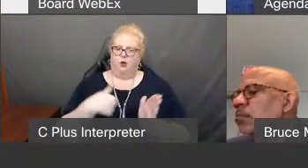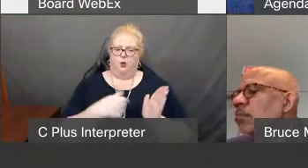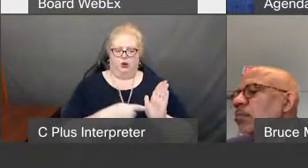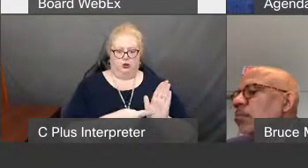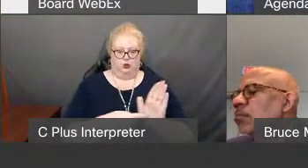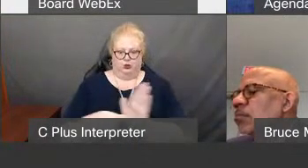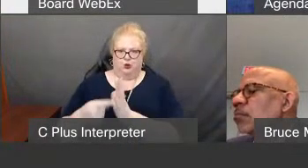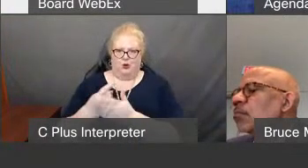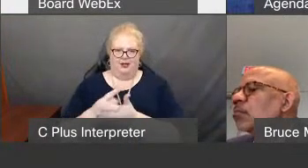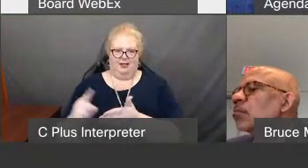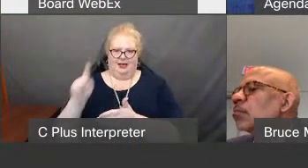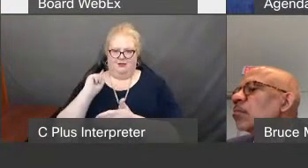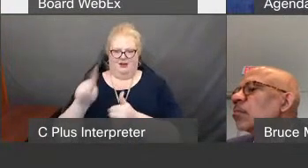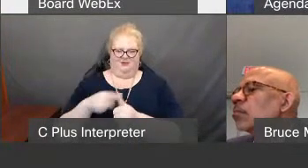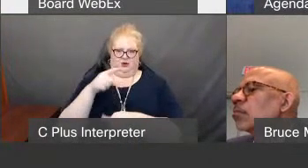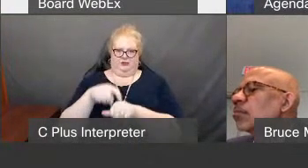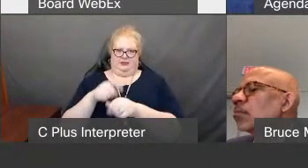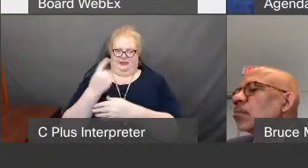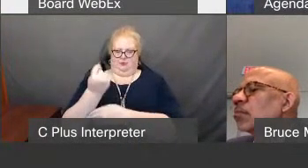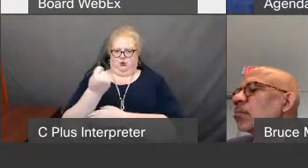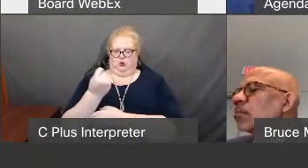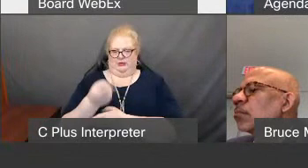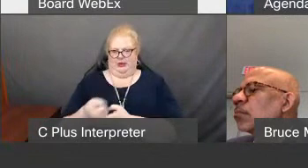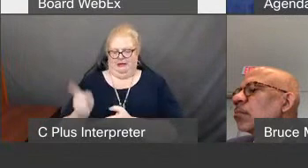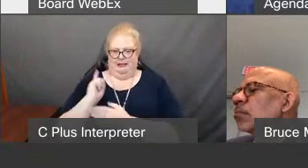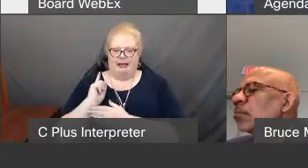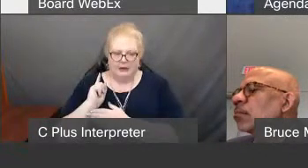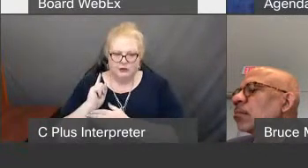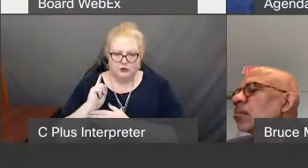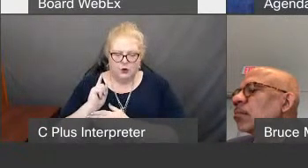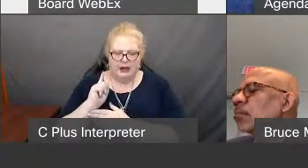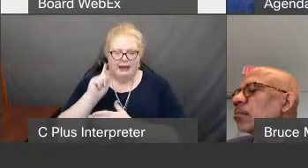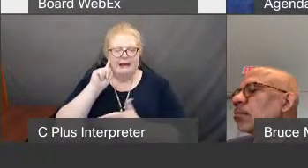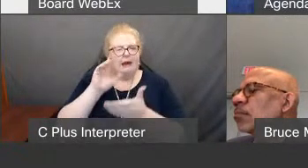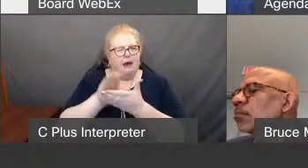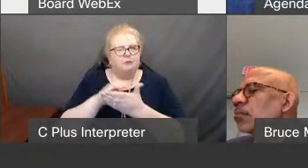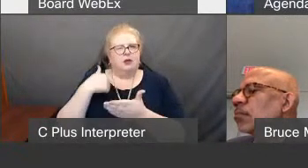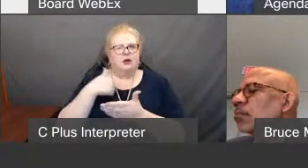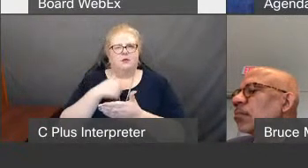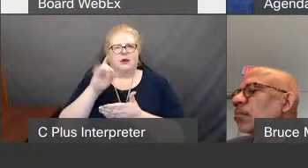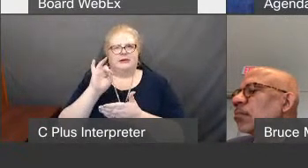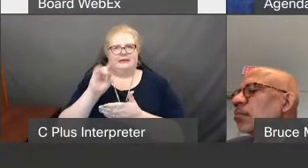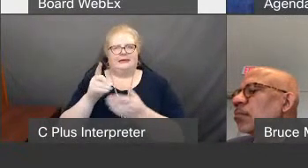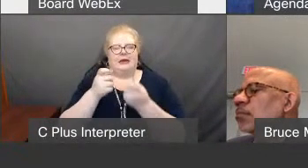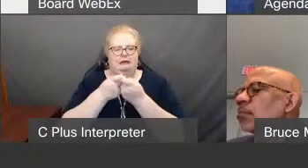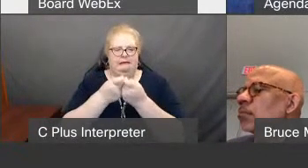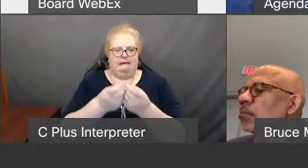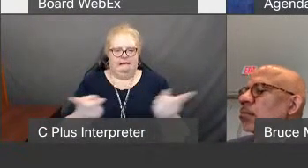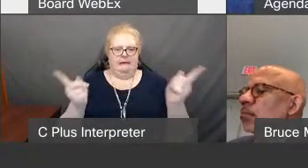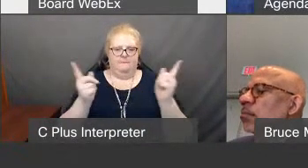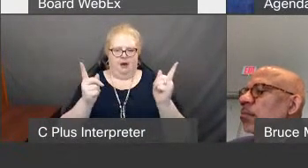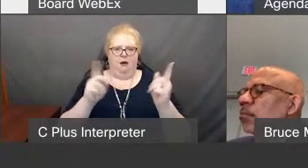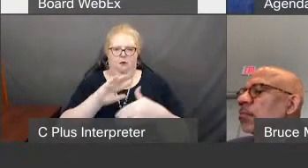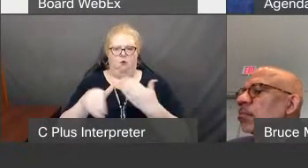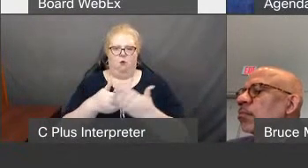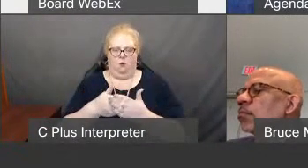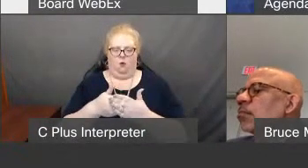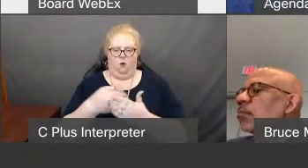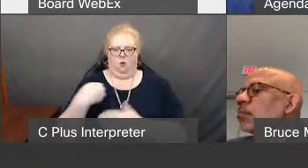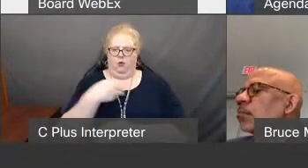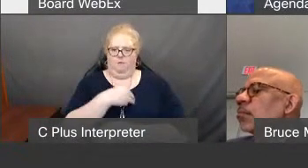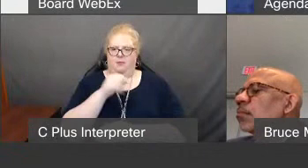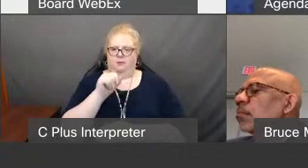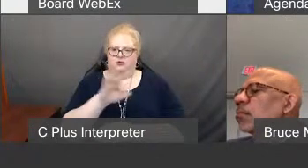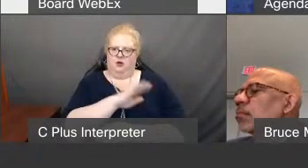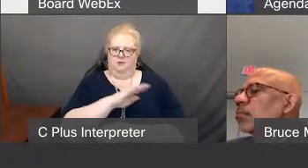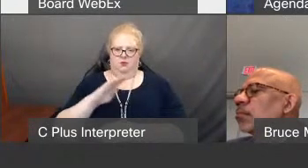first time last Tuesday. I believe we emailed all of the members of the board a copy of this presentation.